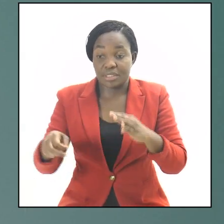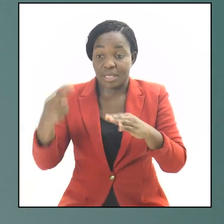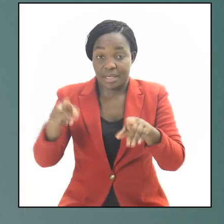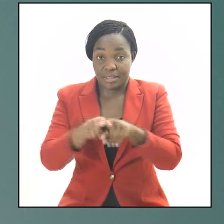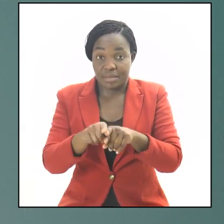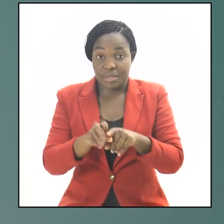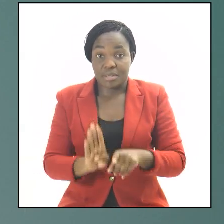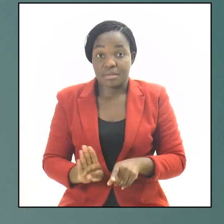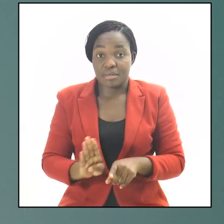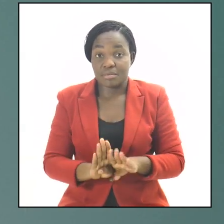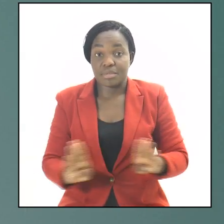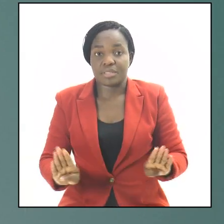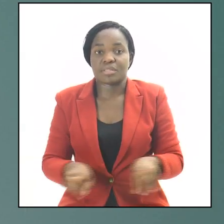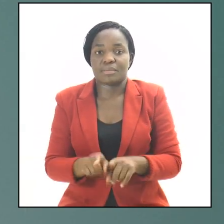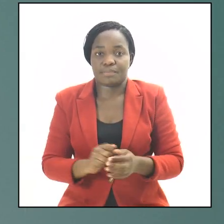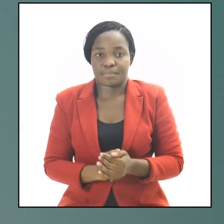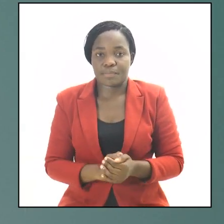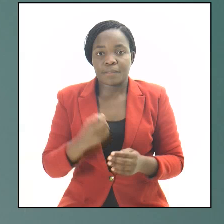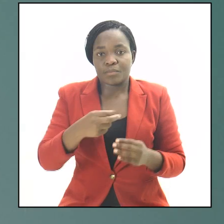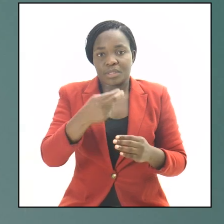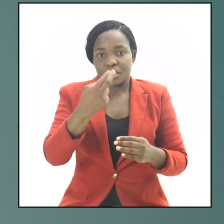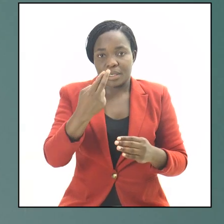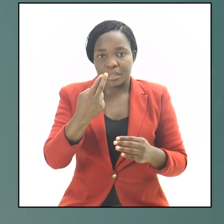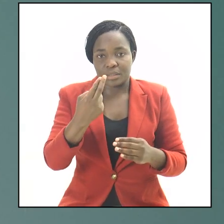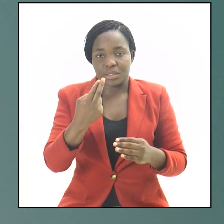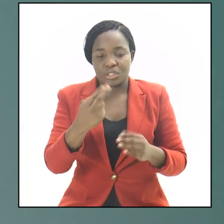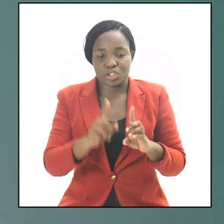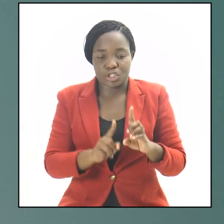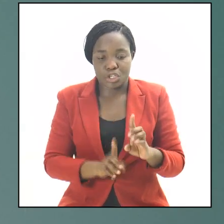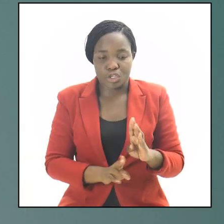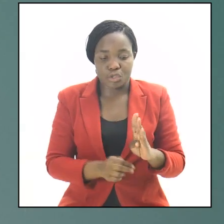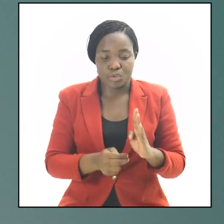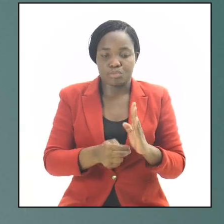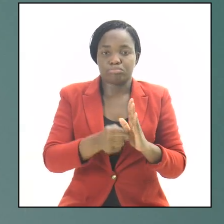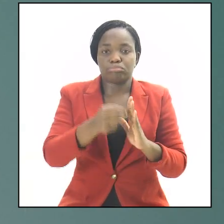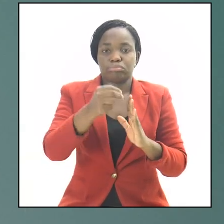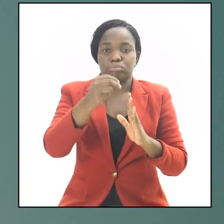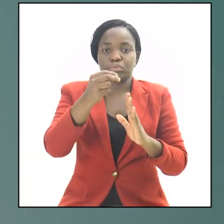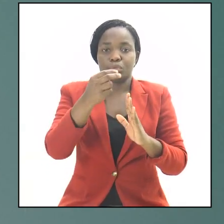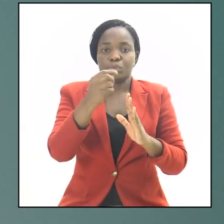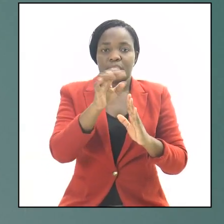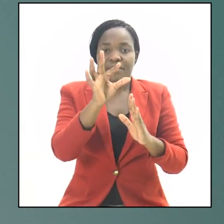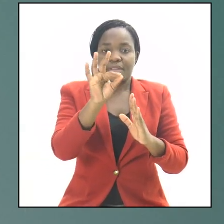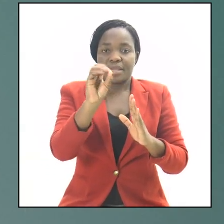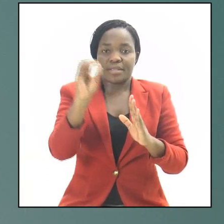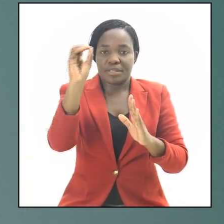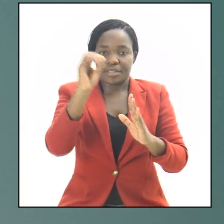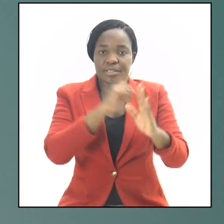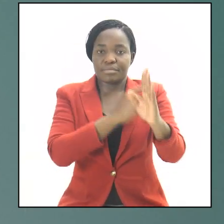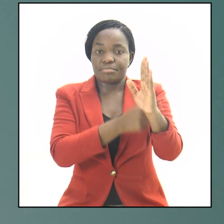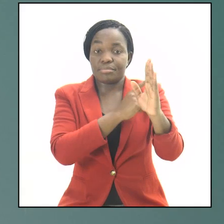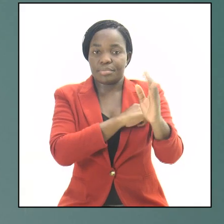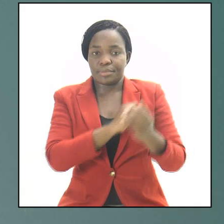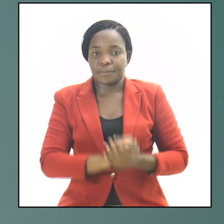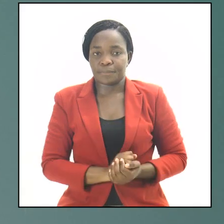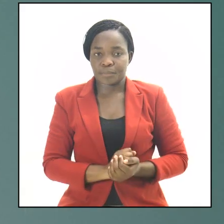must always be a perpendicular line which makes a 90-degree angle with the base. The formula